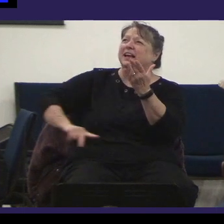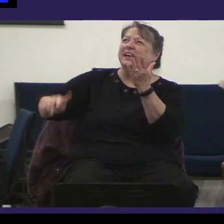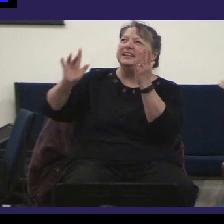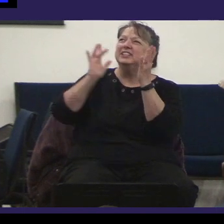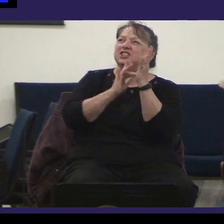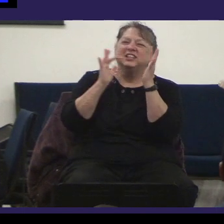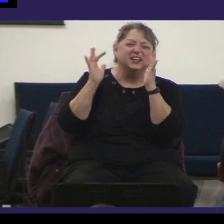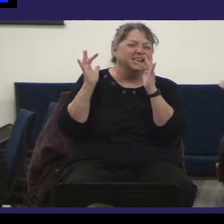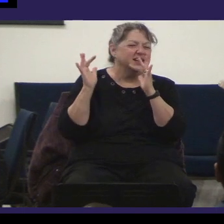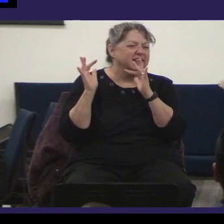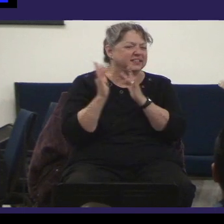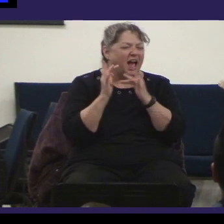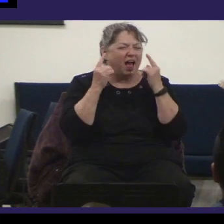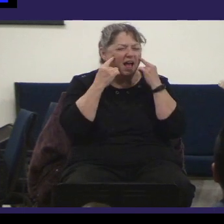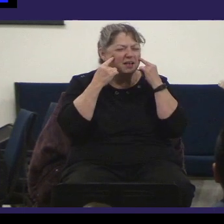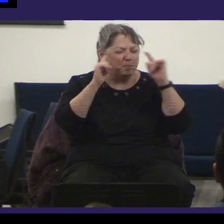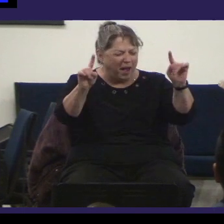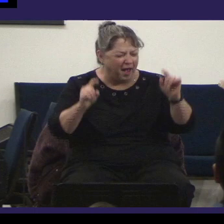Jesus.